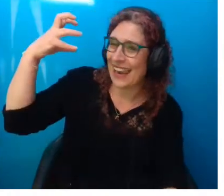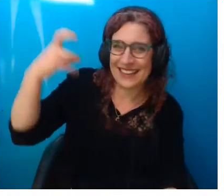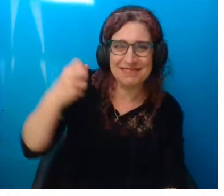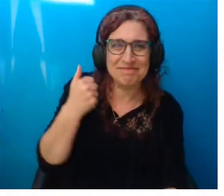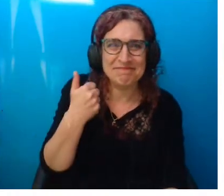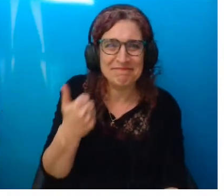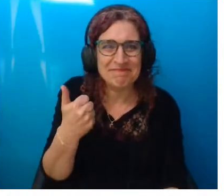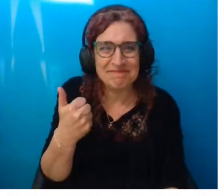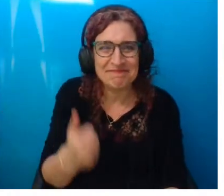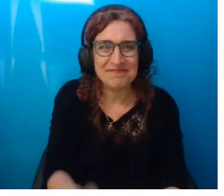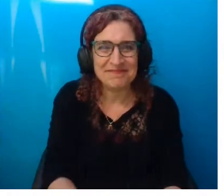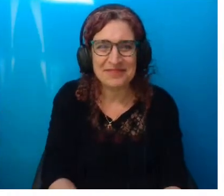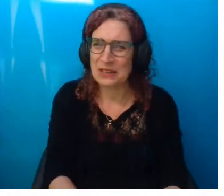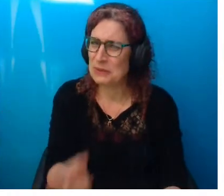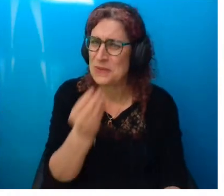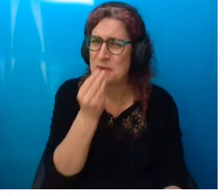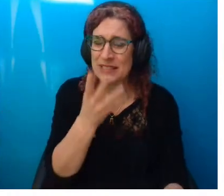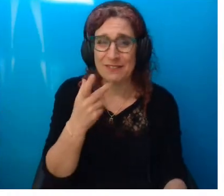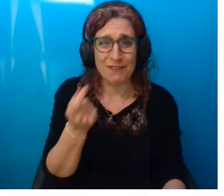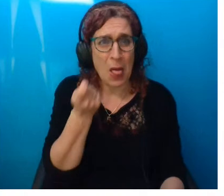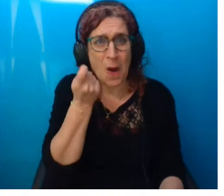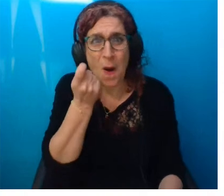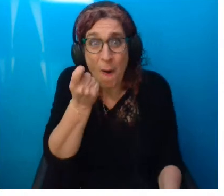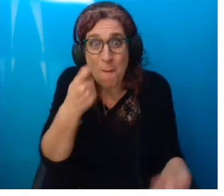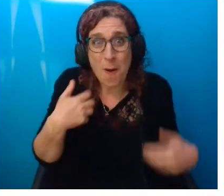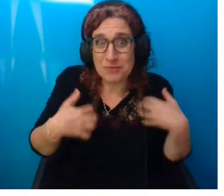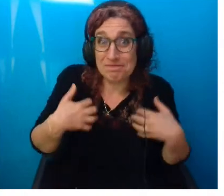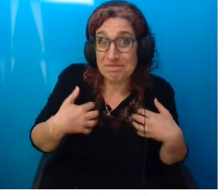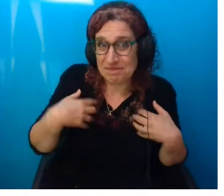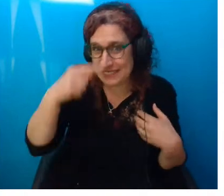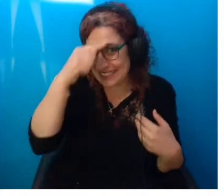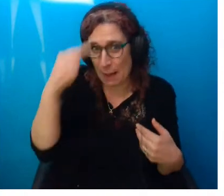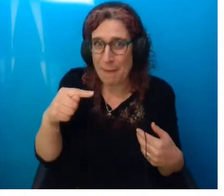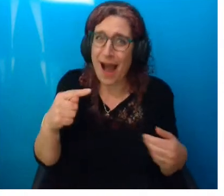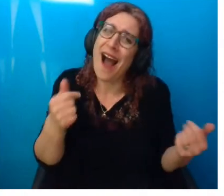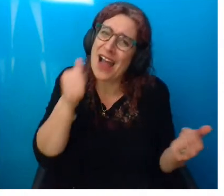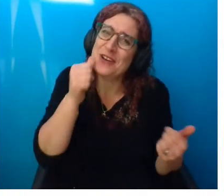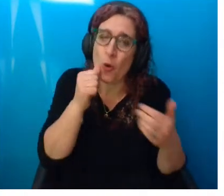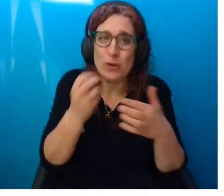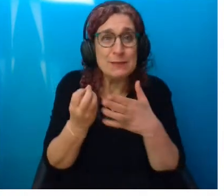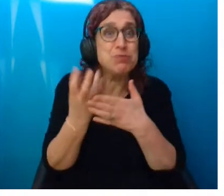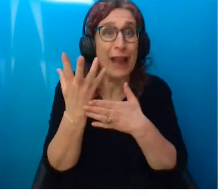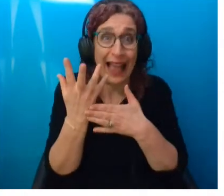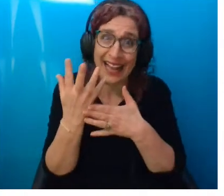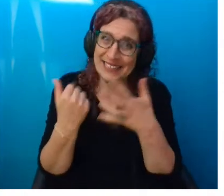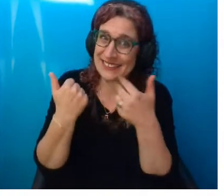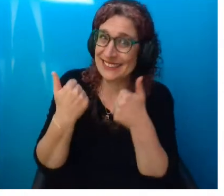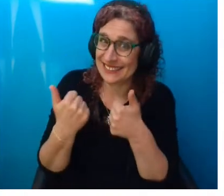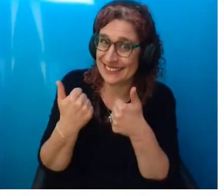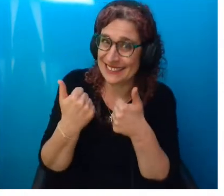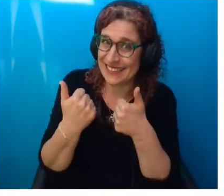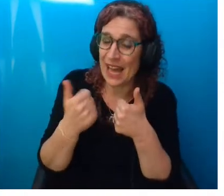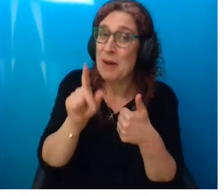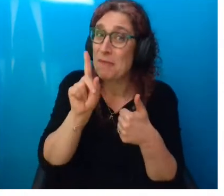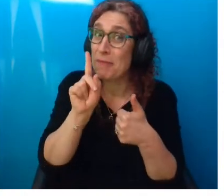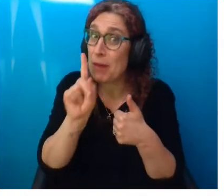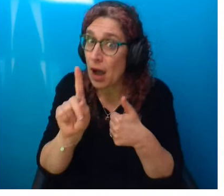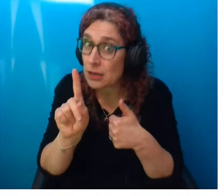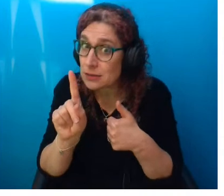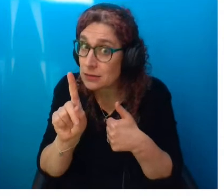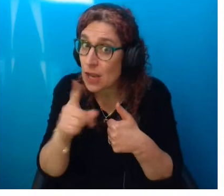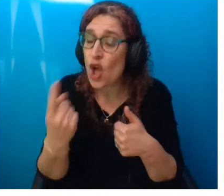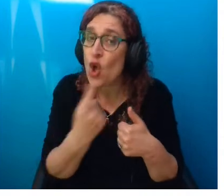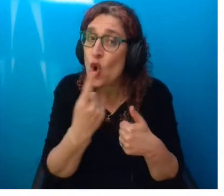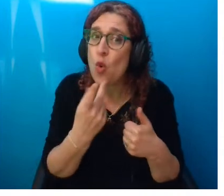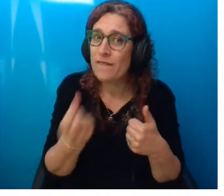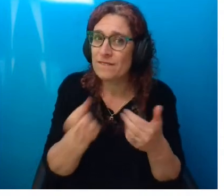start of the summer almost, even though it's the middle of spring for all of us. But of course, a bad sign for people, those who suffer from hay fever, who